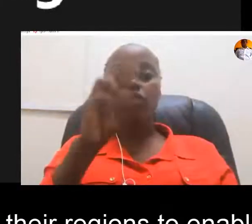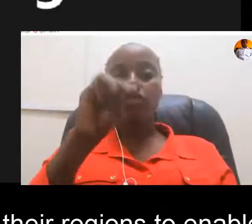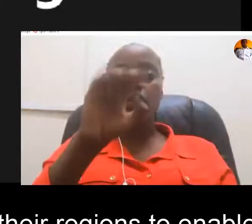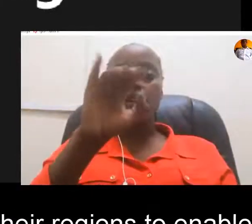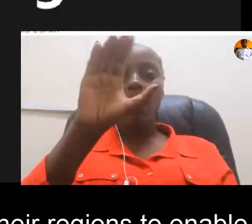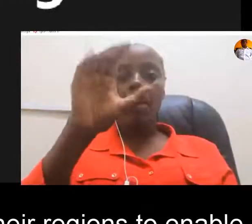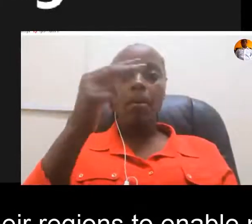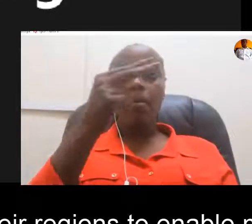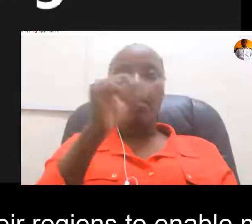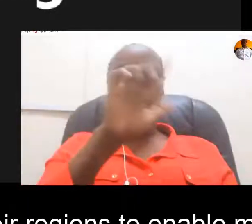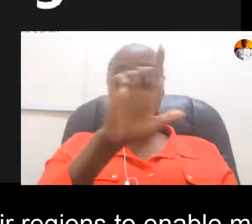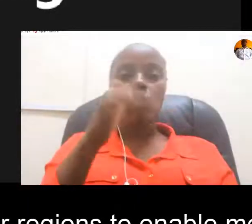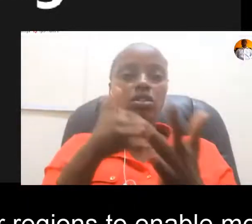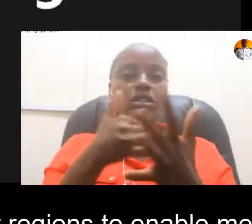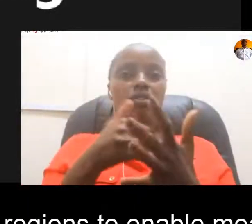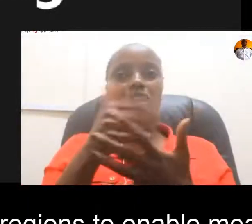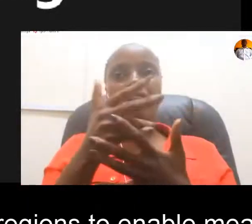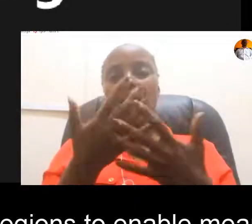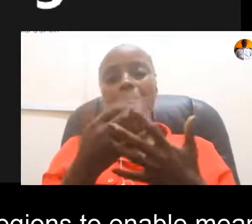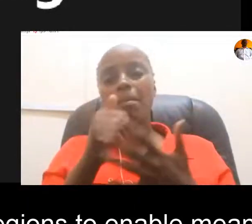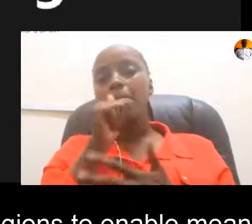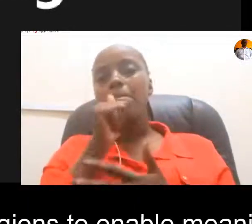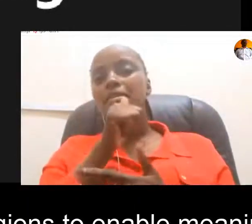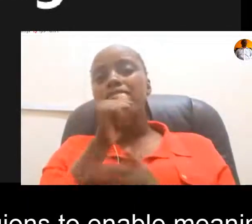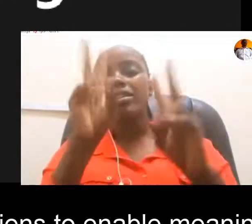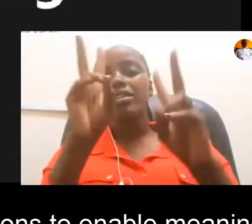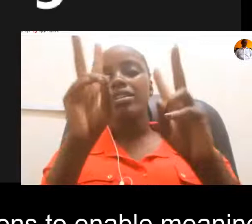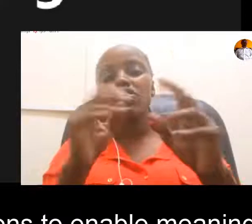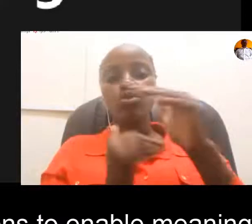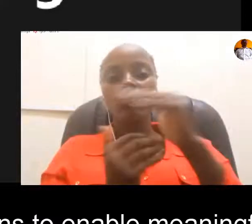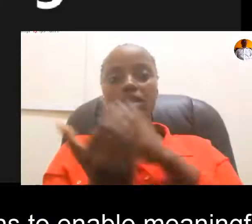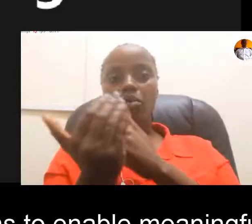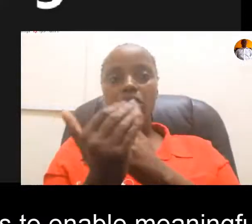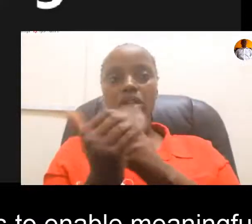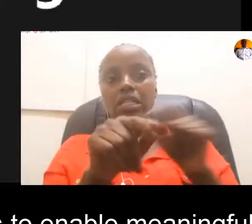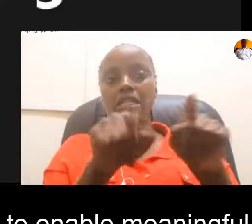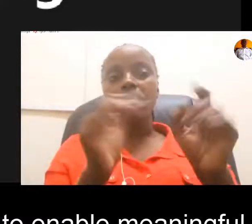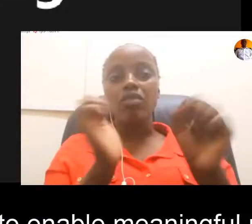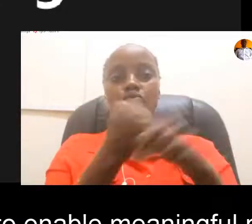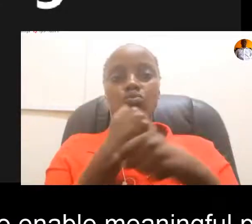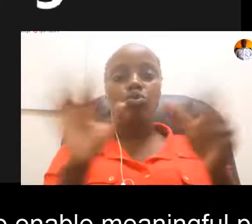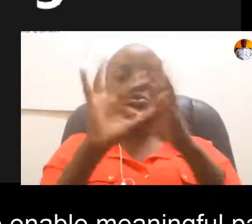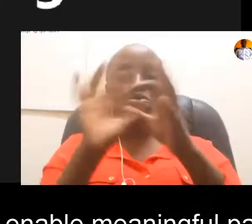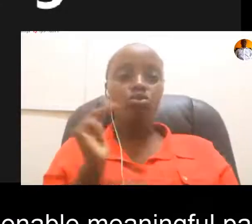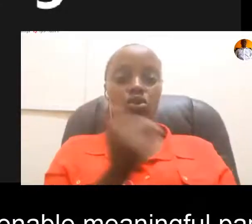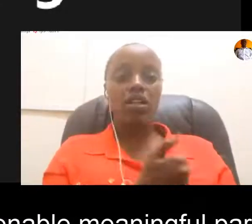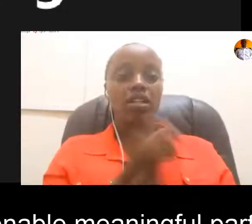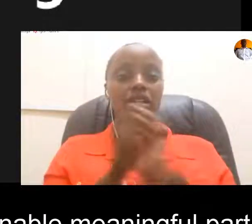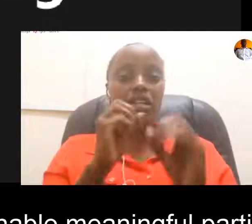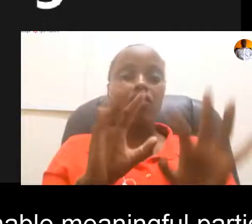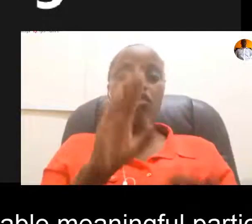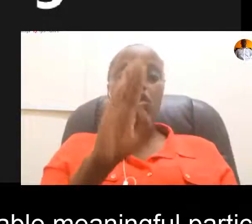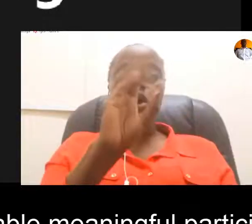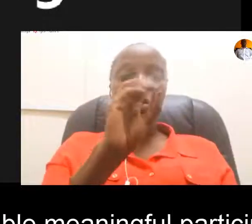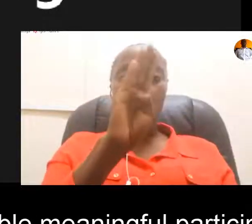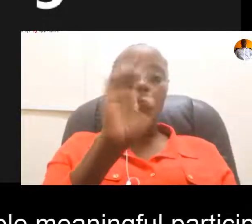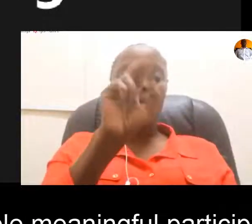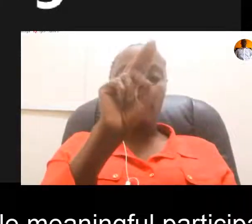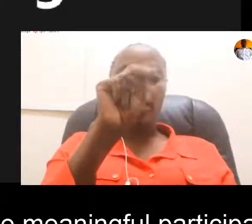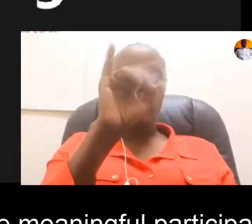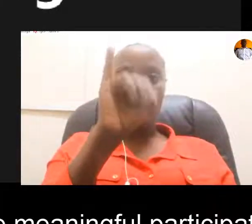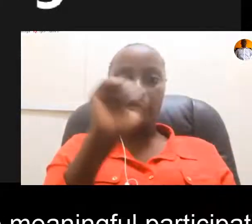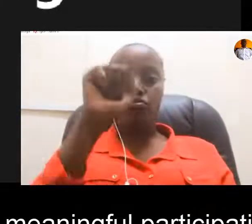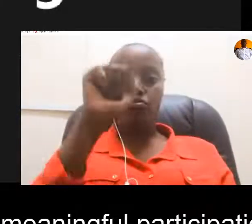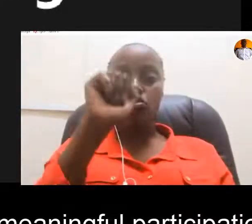a personal issue in the morning and is not able to join us. So if Ombeni can carry on and Ombeni can facilitate